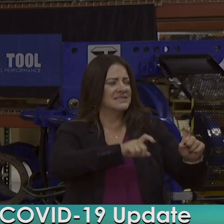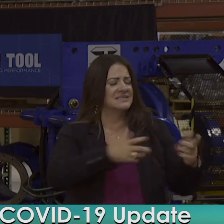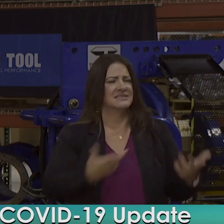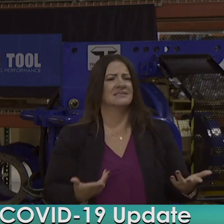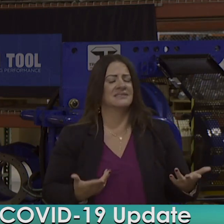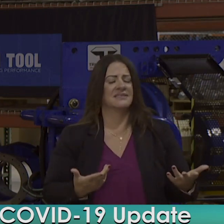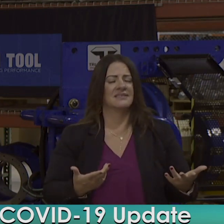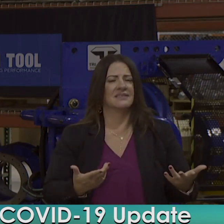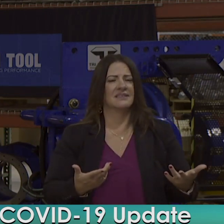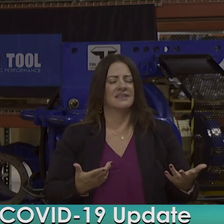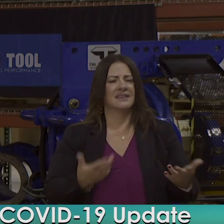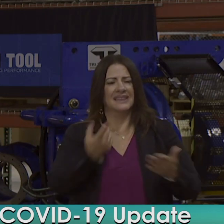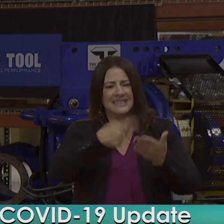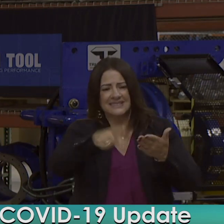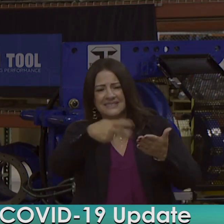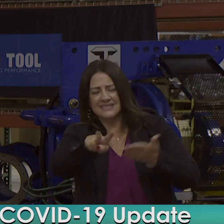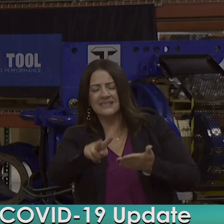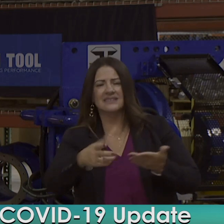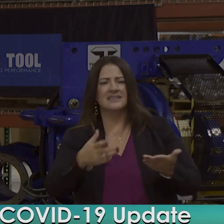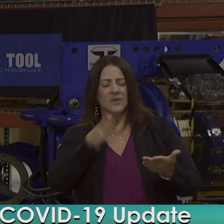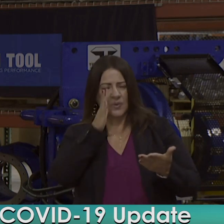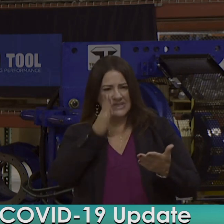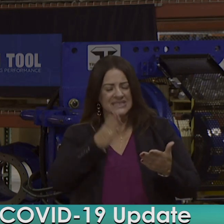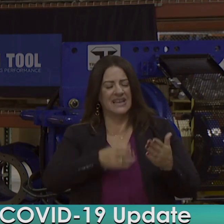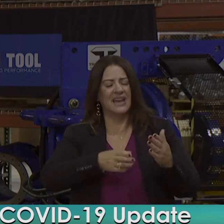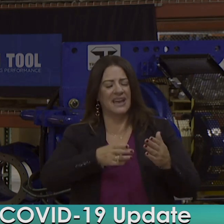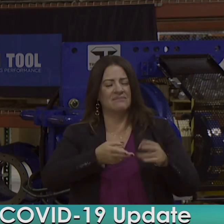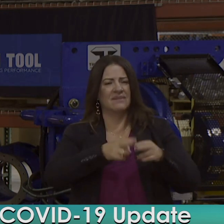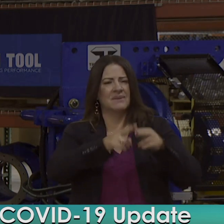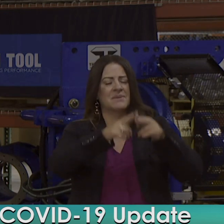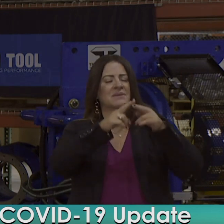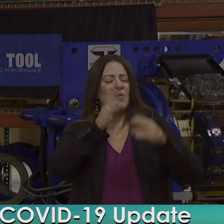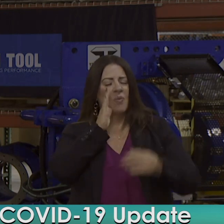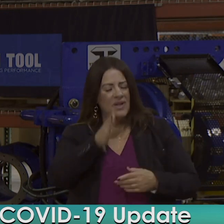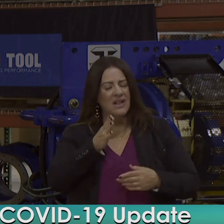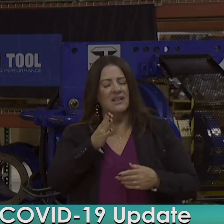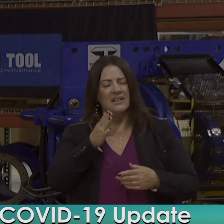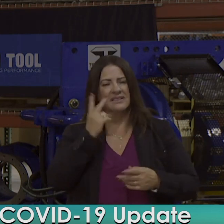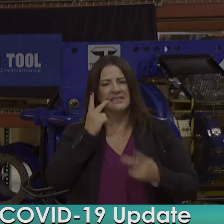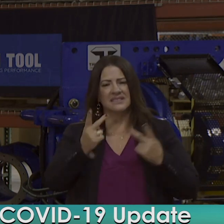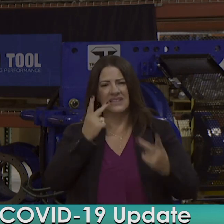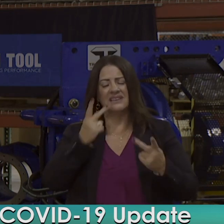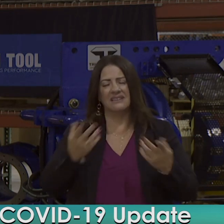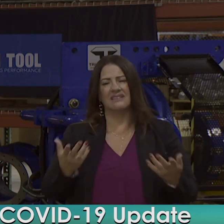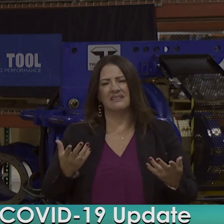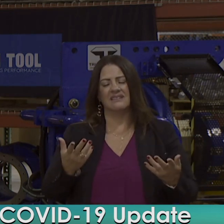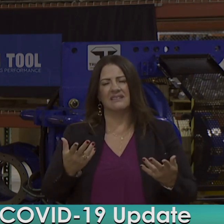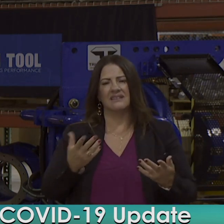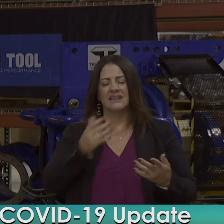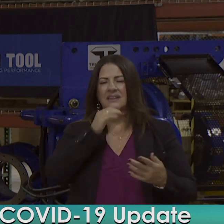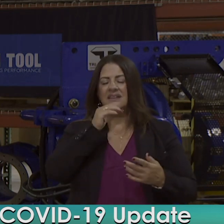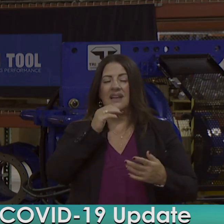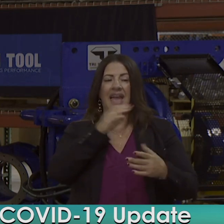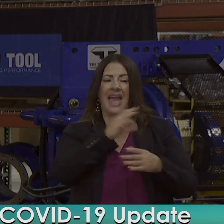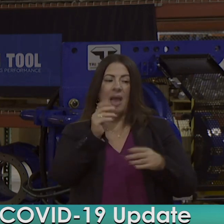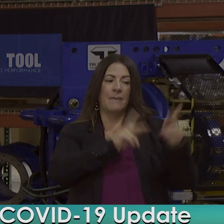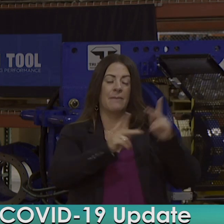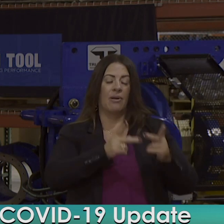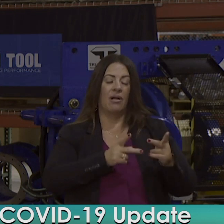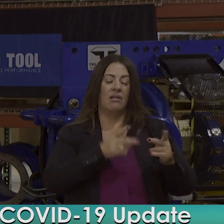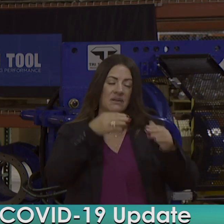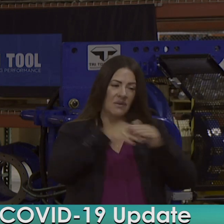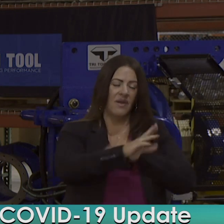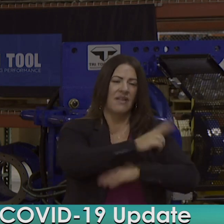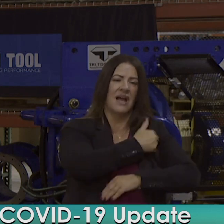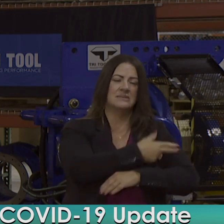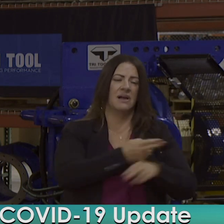two, that in the next week or two, you will start to see numbers increase, not just in the hospitals, which we have seen in this